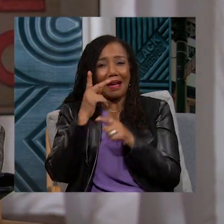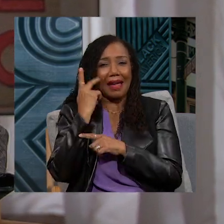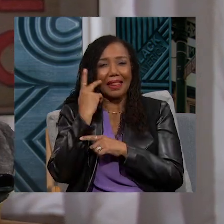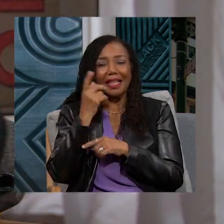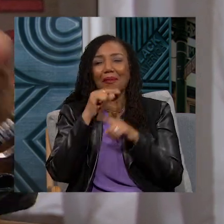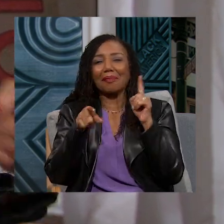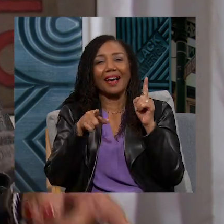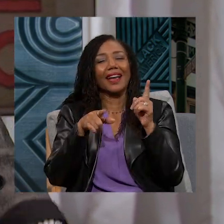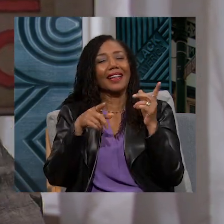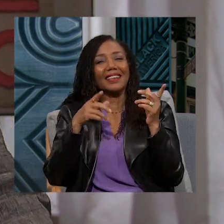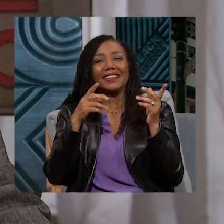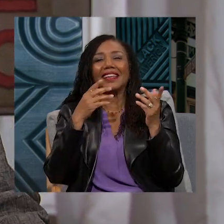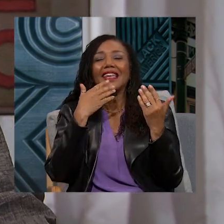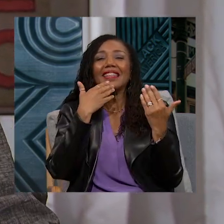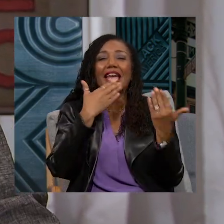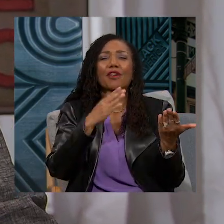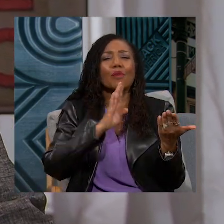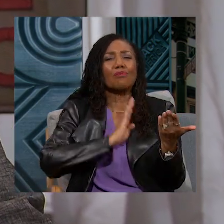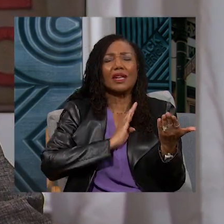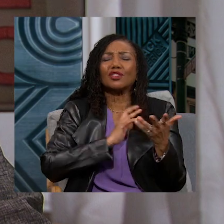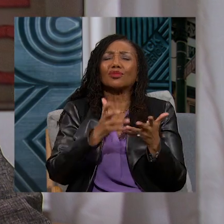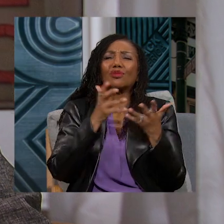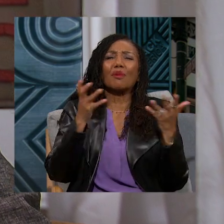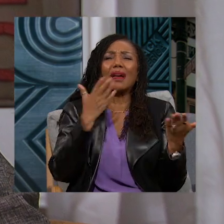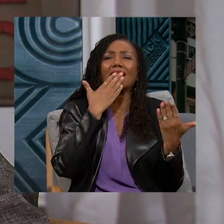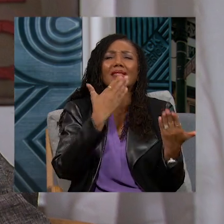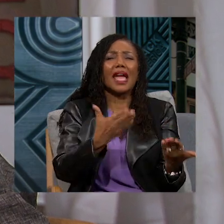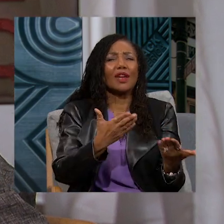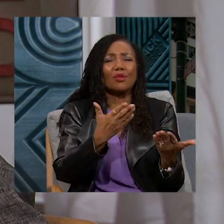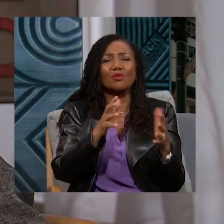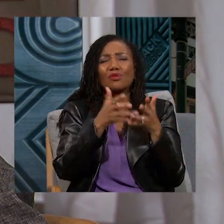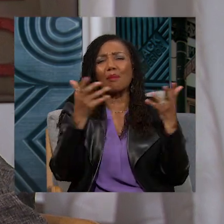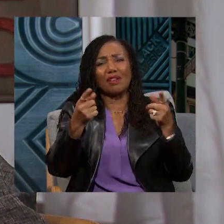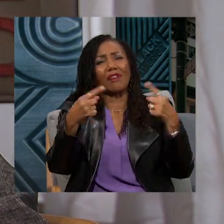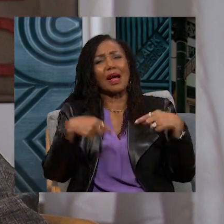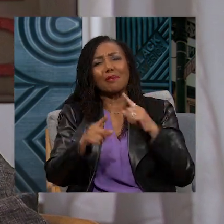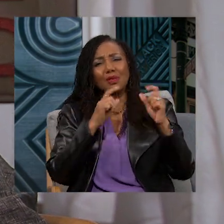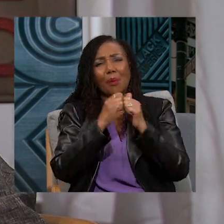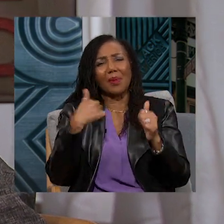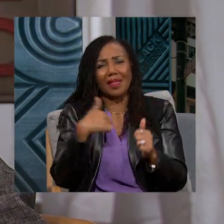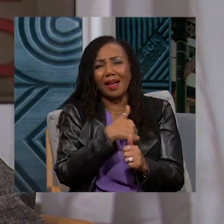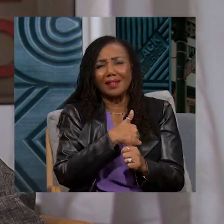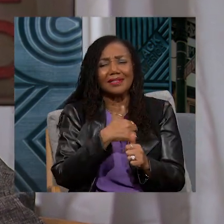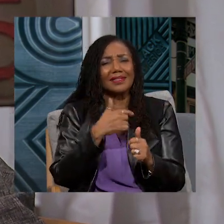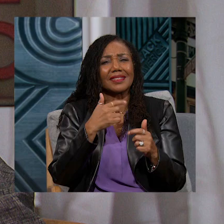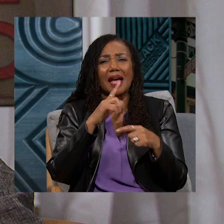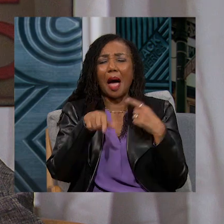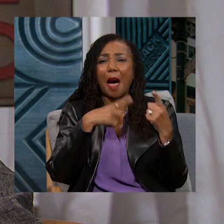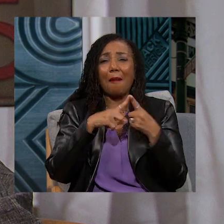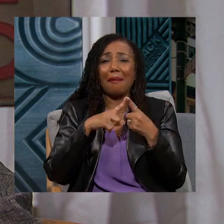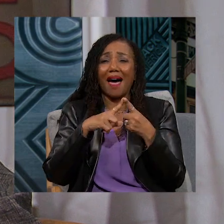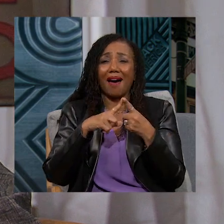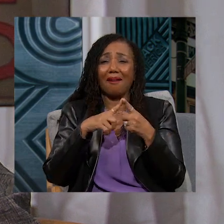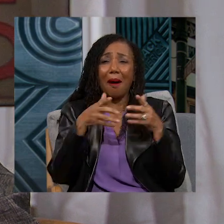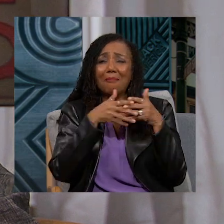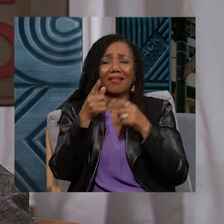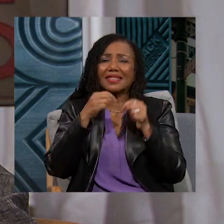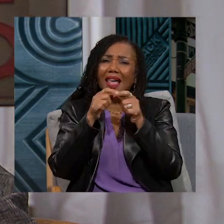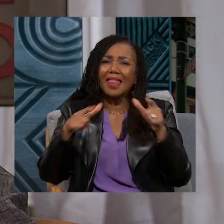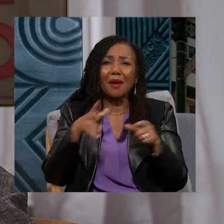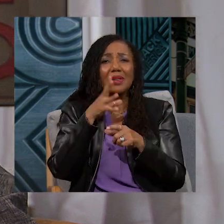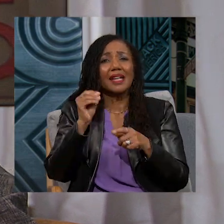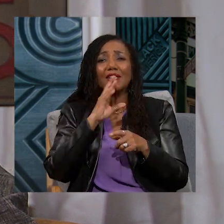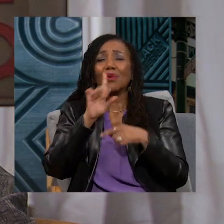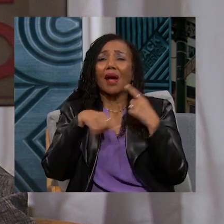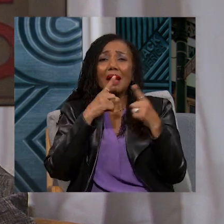very interesting about that. But Brandon, thank you both very much for coming to talk with us about American Sign Language